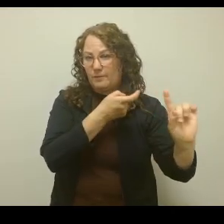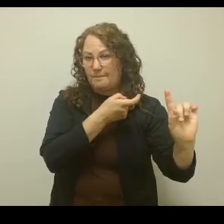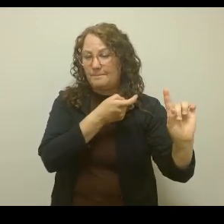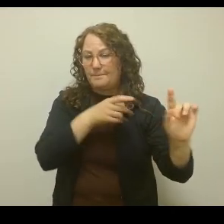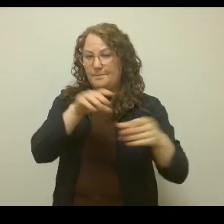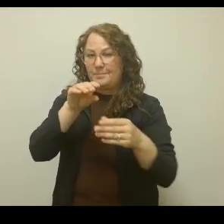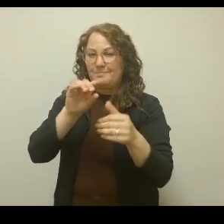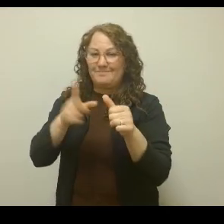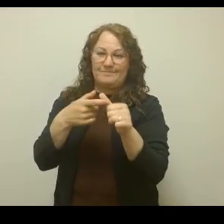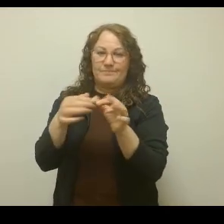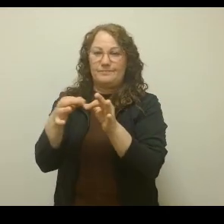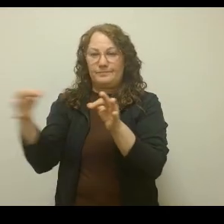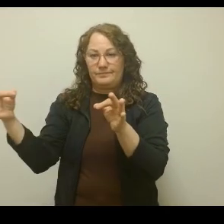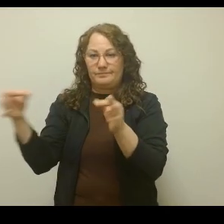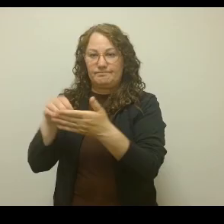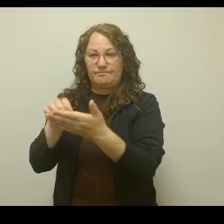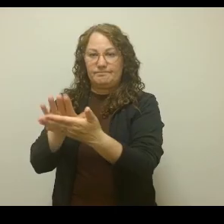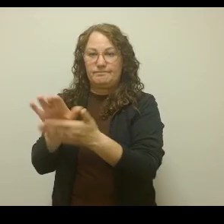sentence.